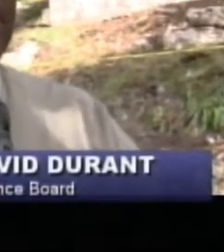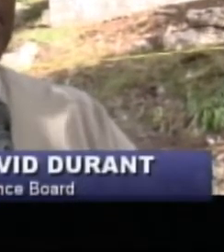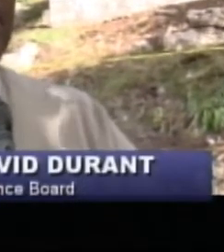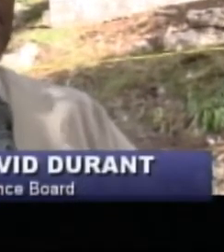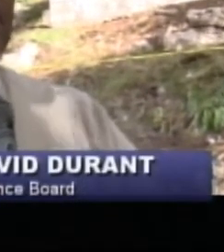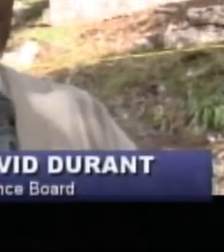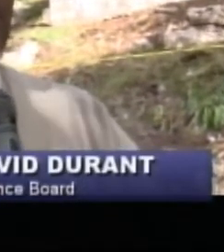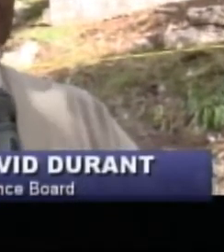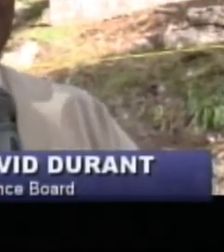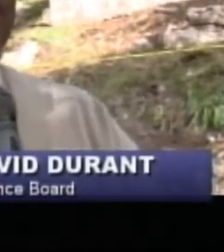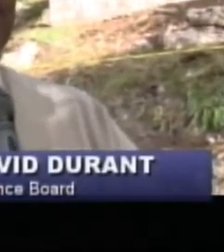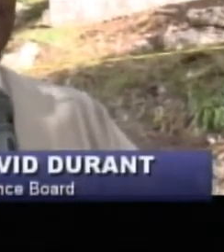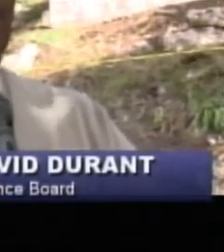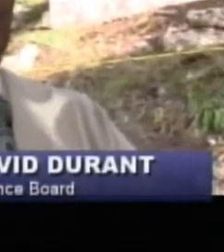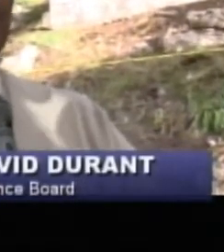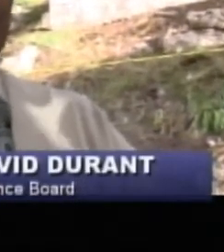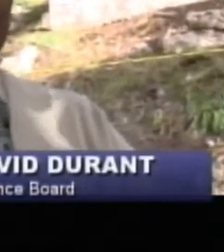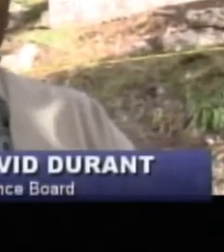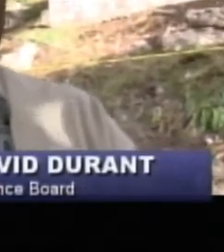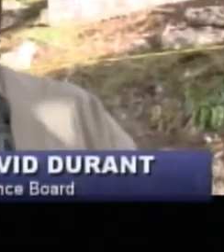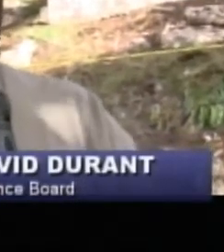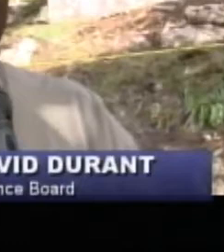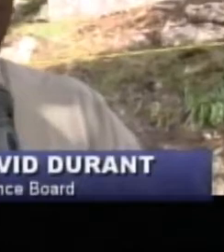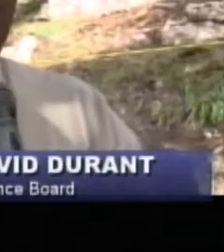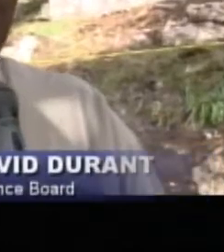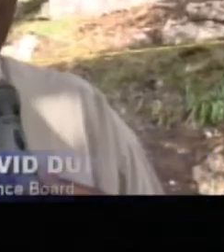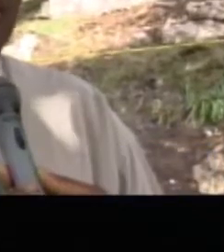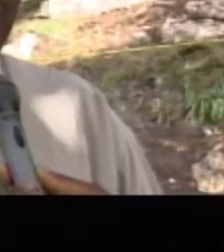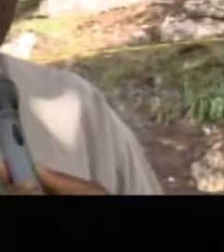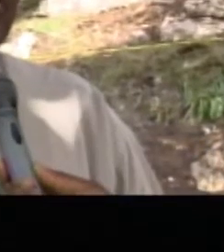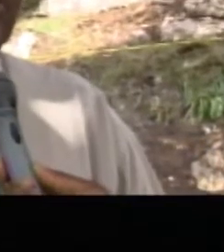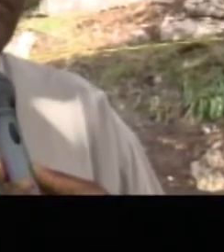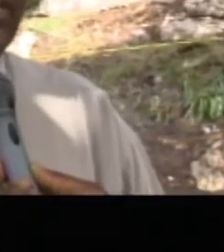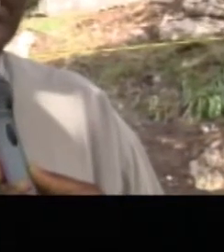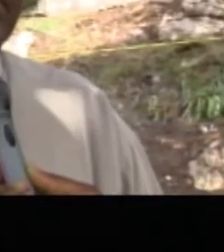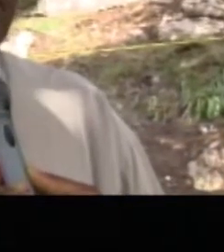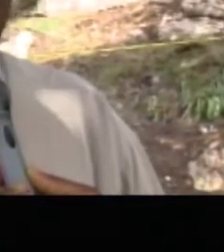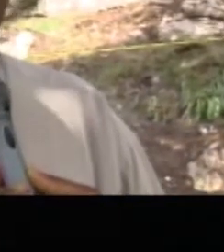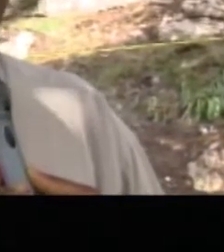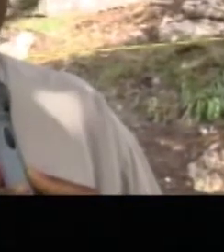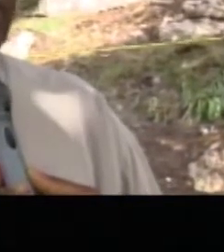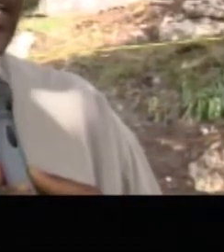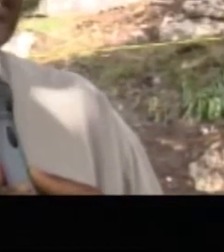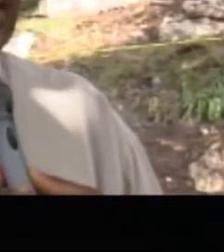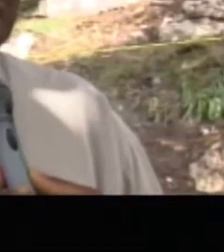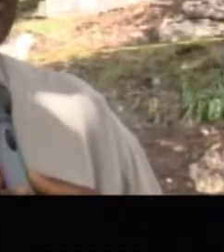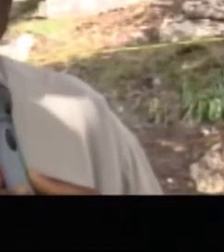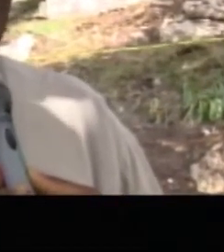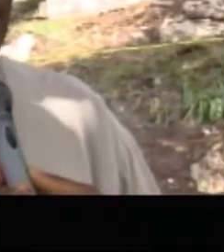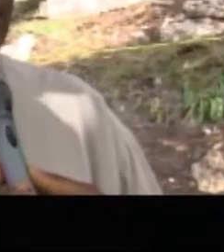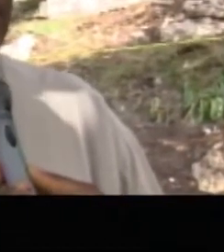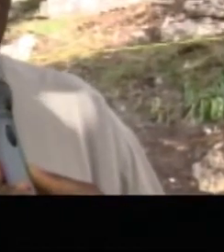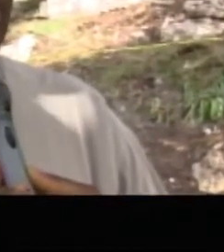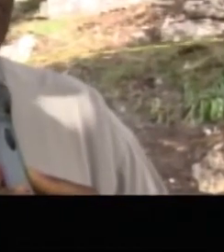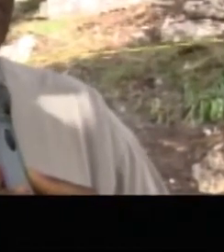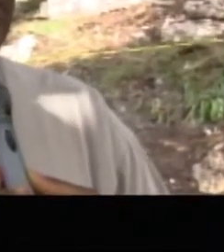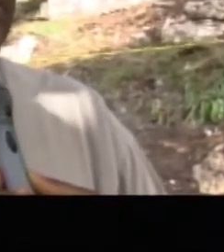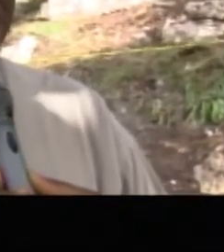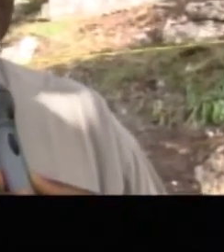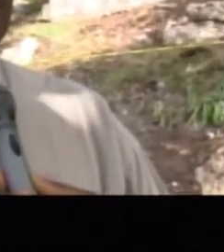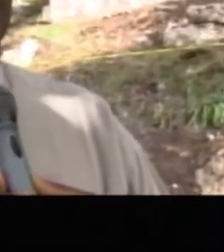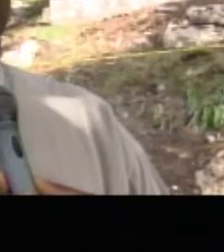properties, especially when it comes to a catastrophe, whether it be a flood, hurricane damage, or fire,